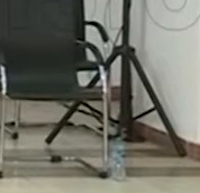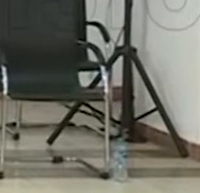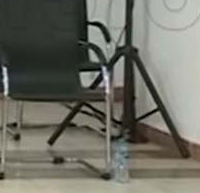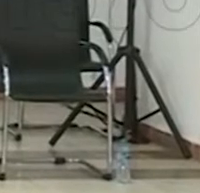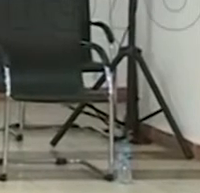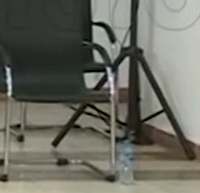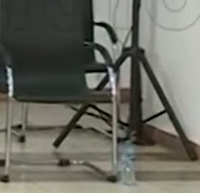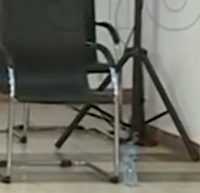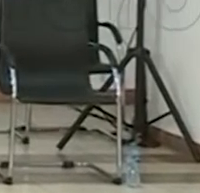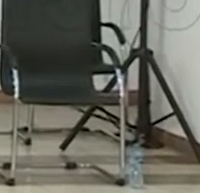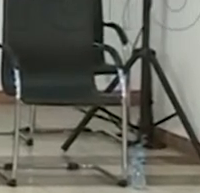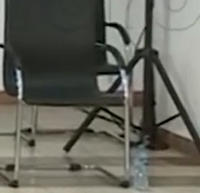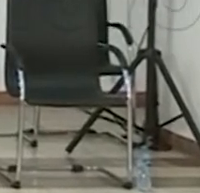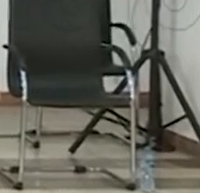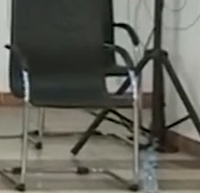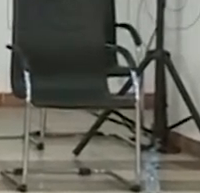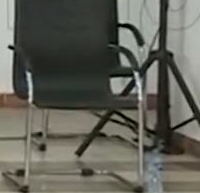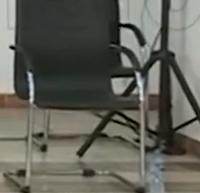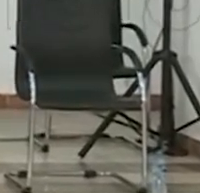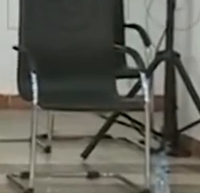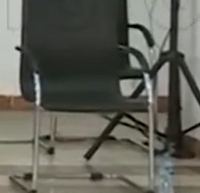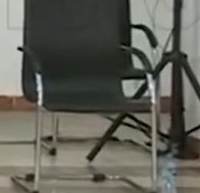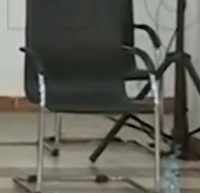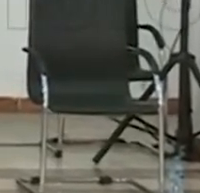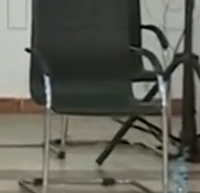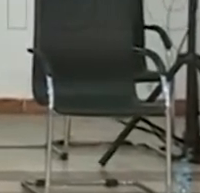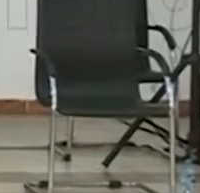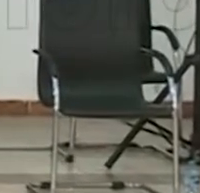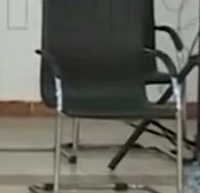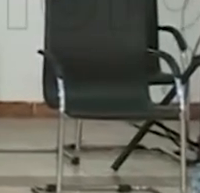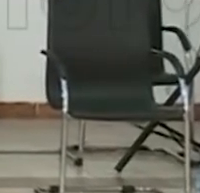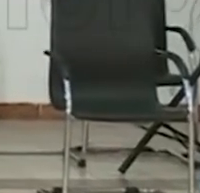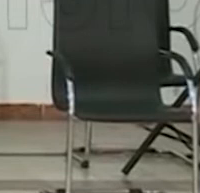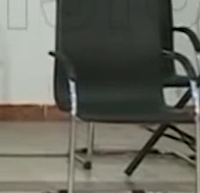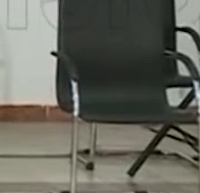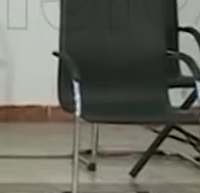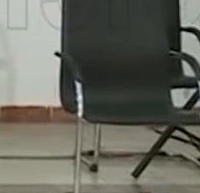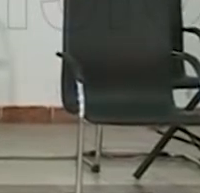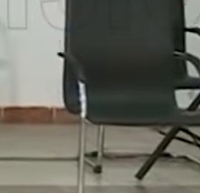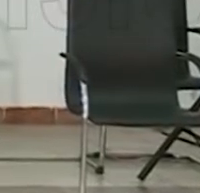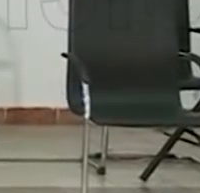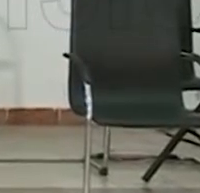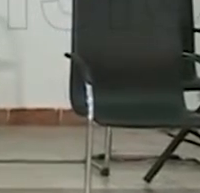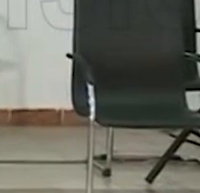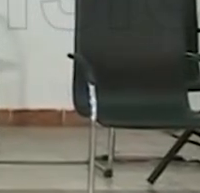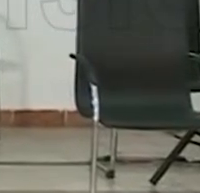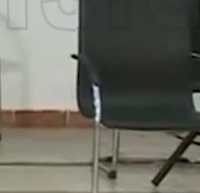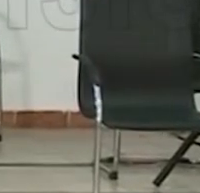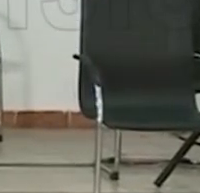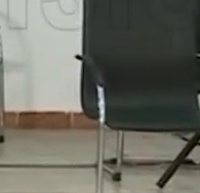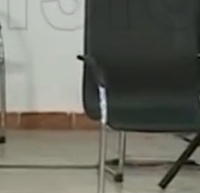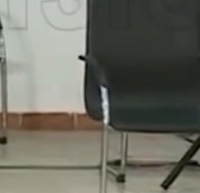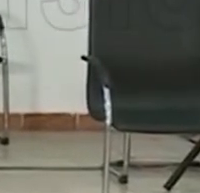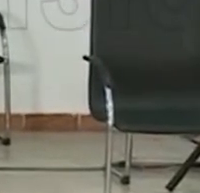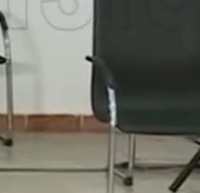Good evening, Chairman and members of the PTF and my colleagues. My name is Mitaire Ikwen. I report for the NTA.